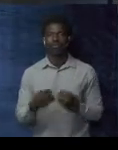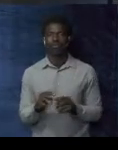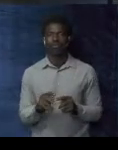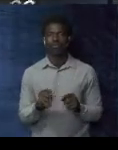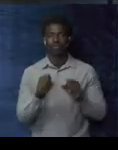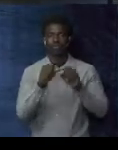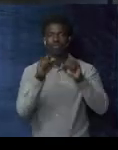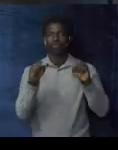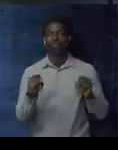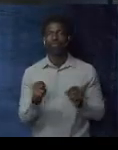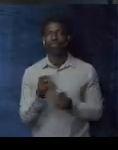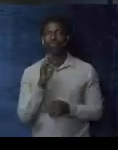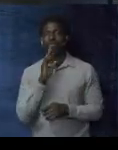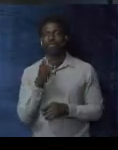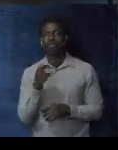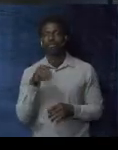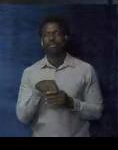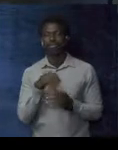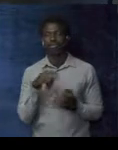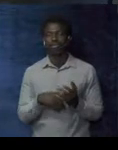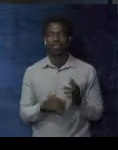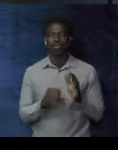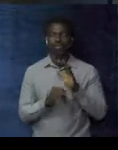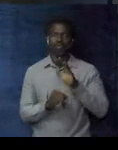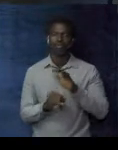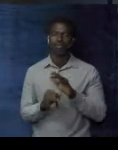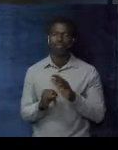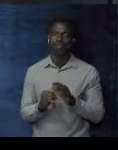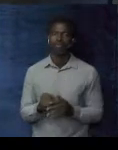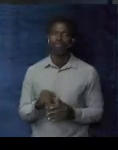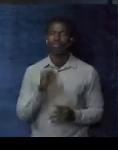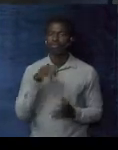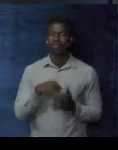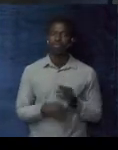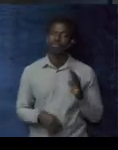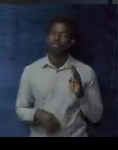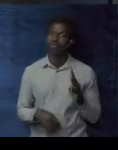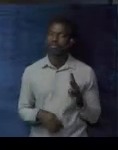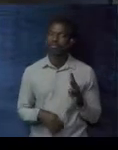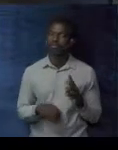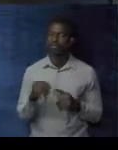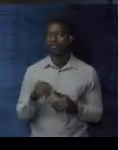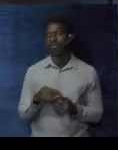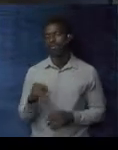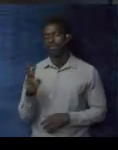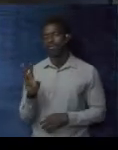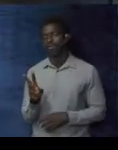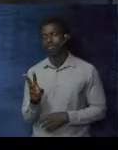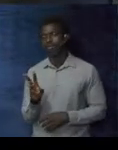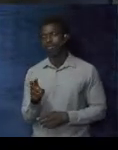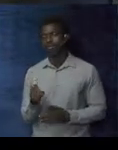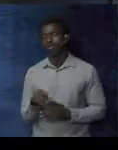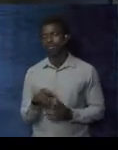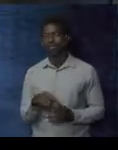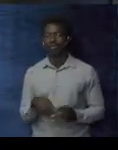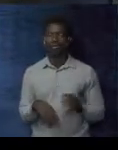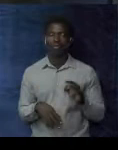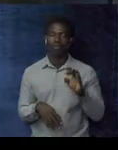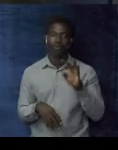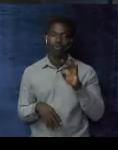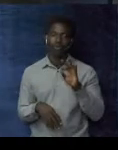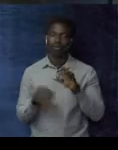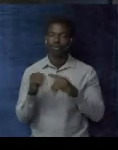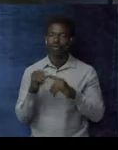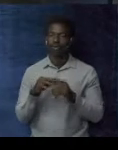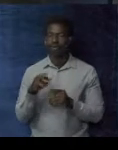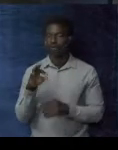How many squares are there in this diagram? Take your time. Is it 4 squares? Is it 6 squares? Is